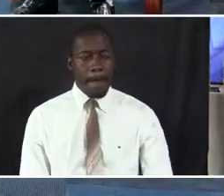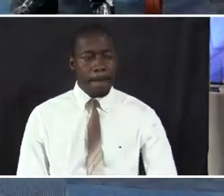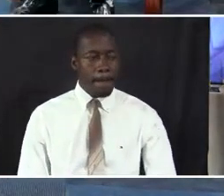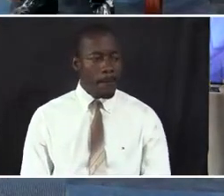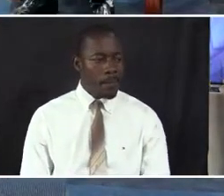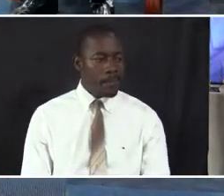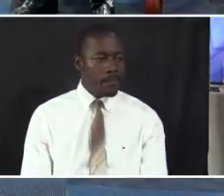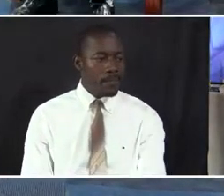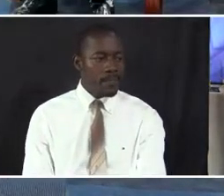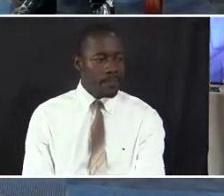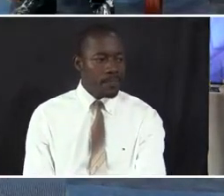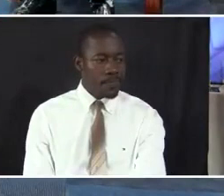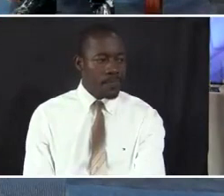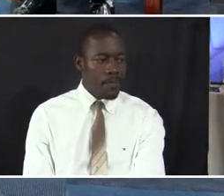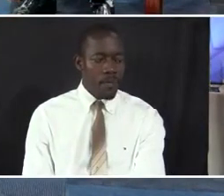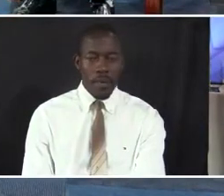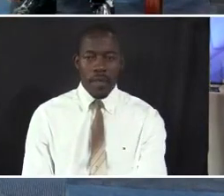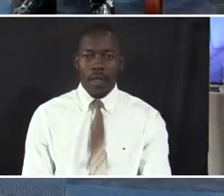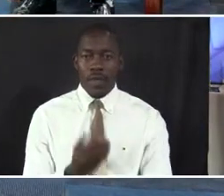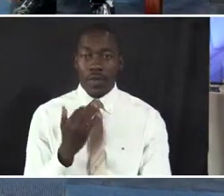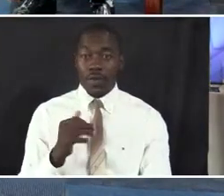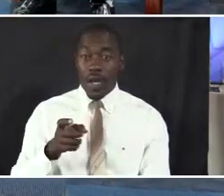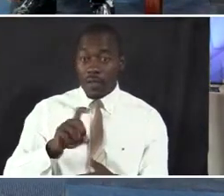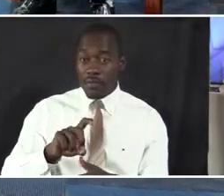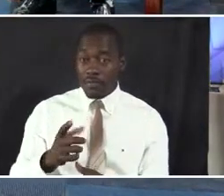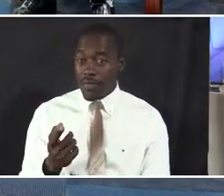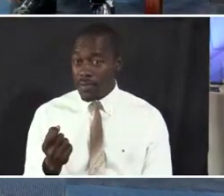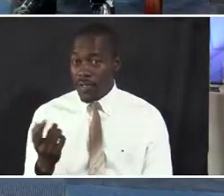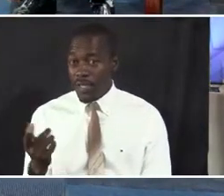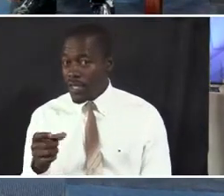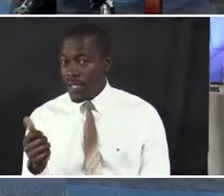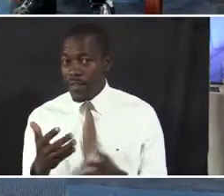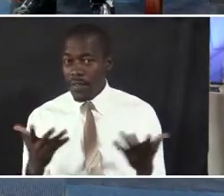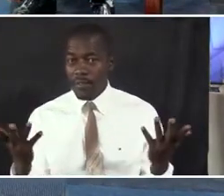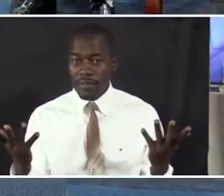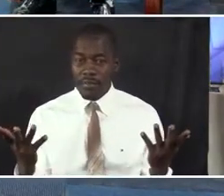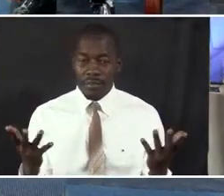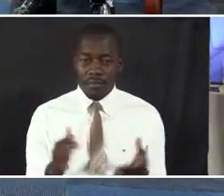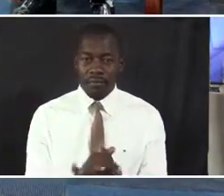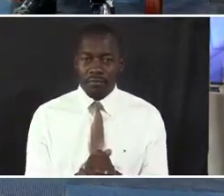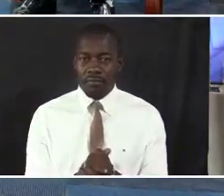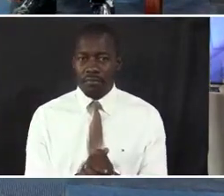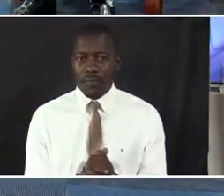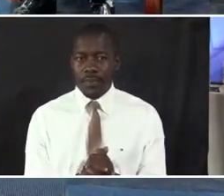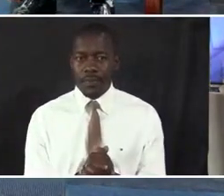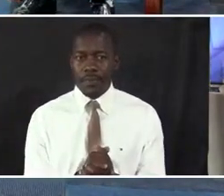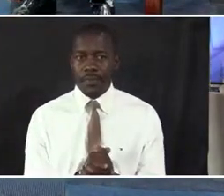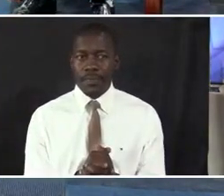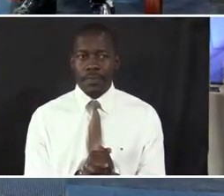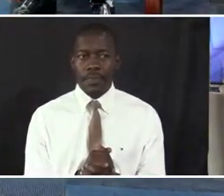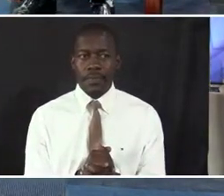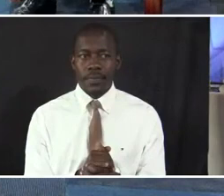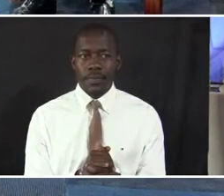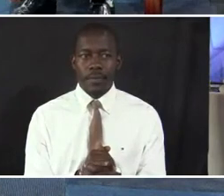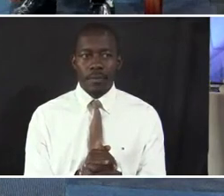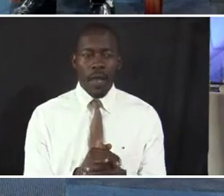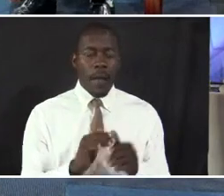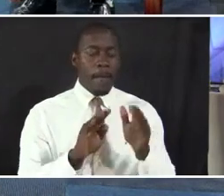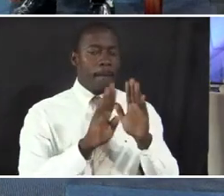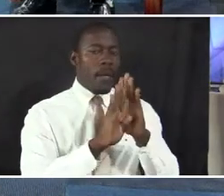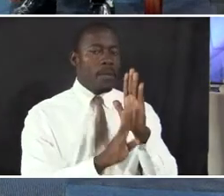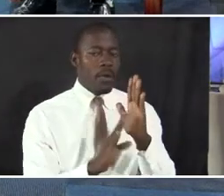Yukabeth, would you want to add anything to that? Yeah, thank you. Thank you. From the book